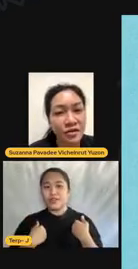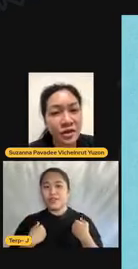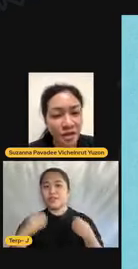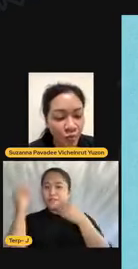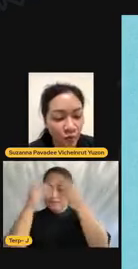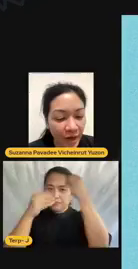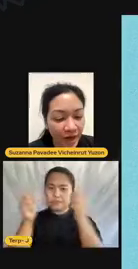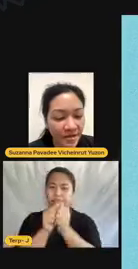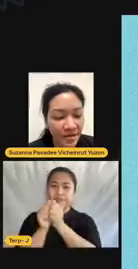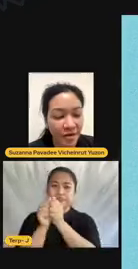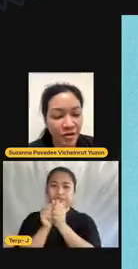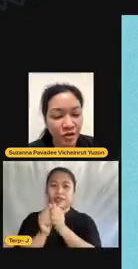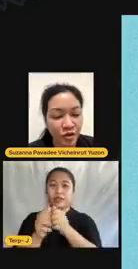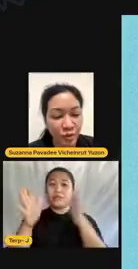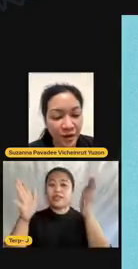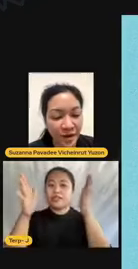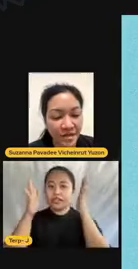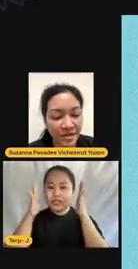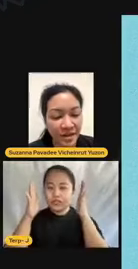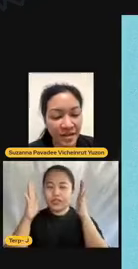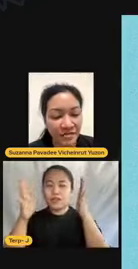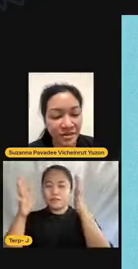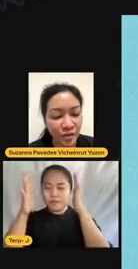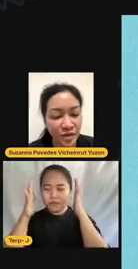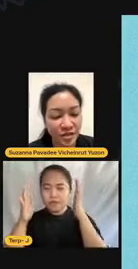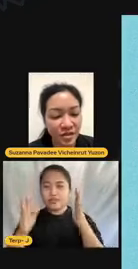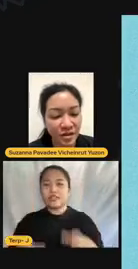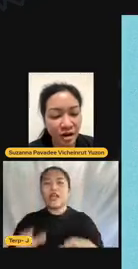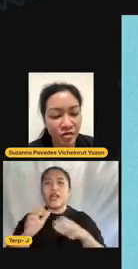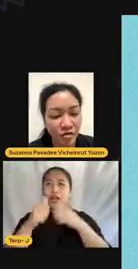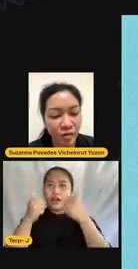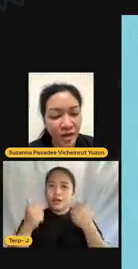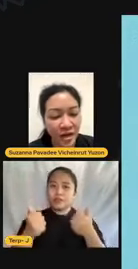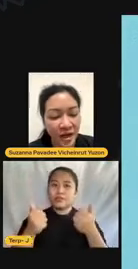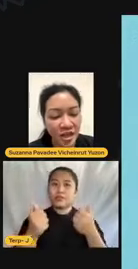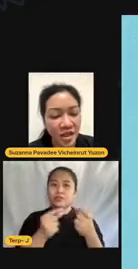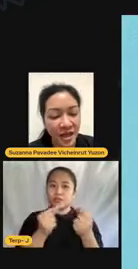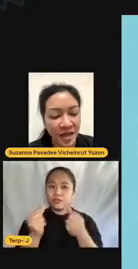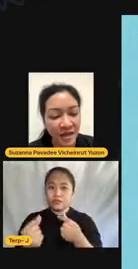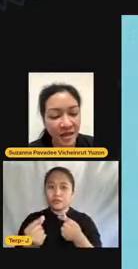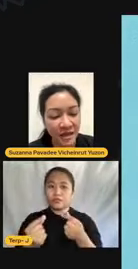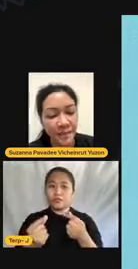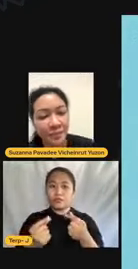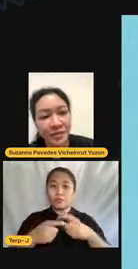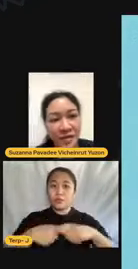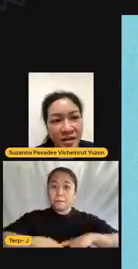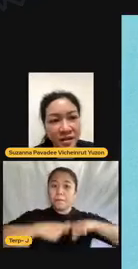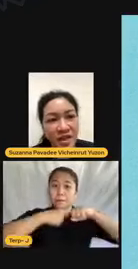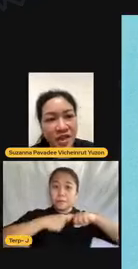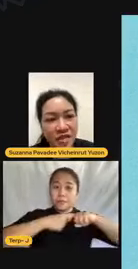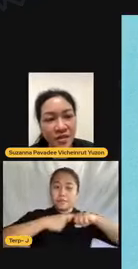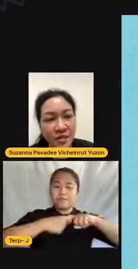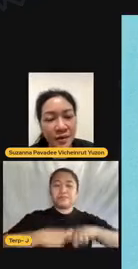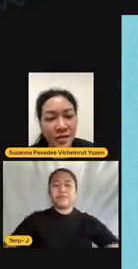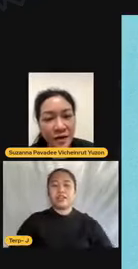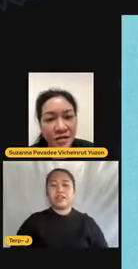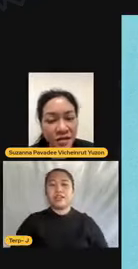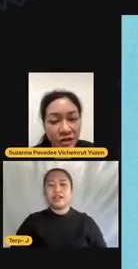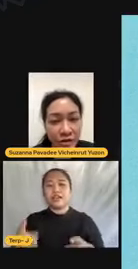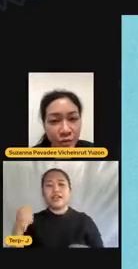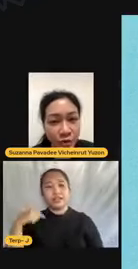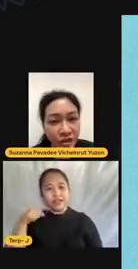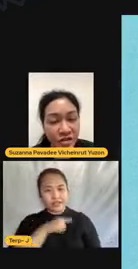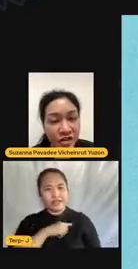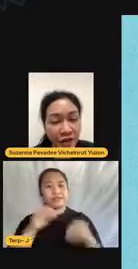how, if she needs breaks, how to do breaks. So we just also educate the teachers about